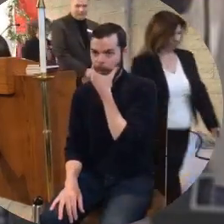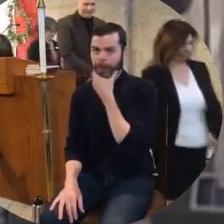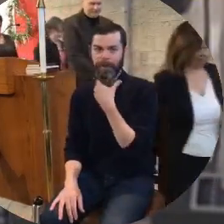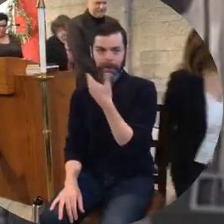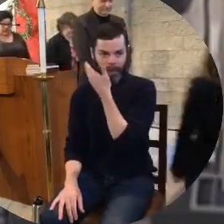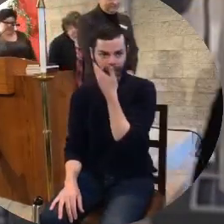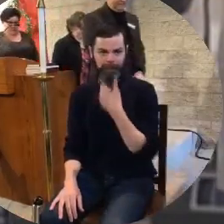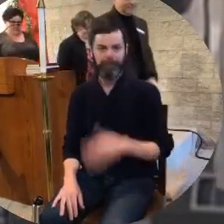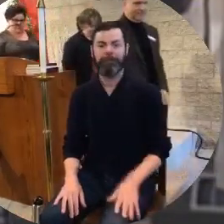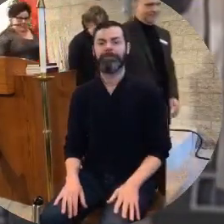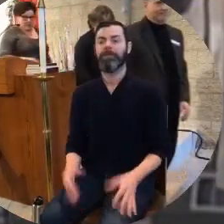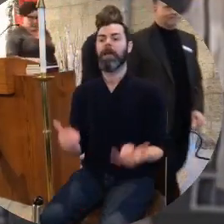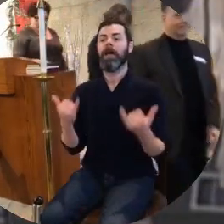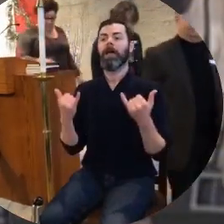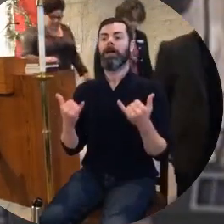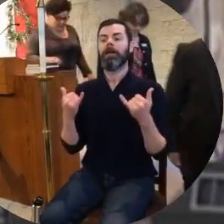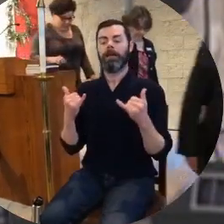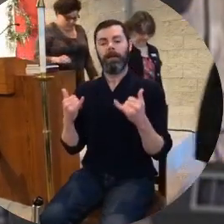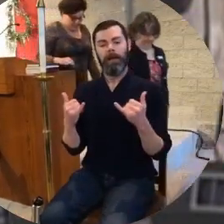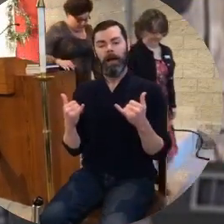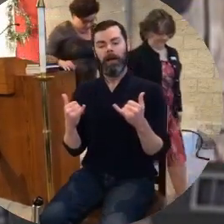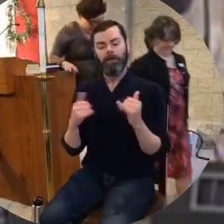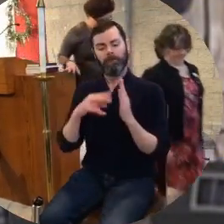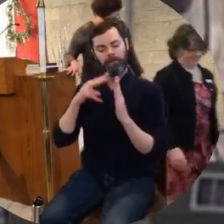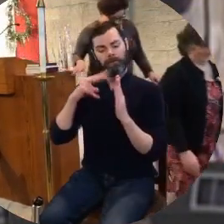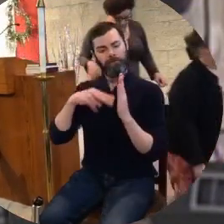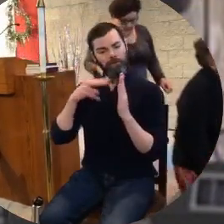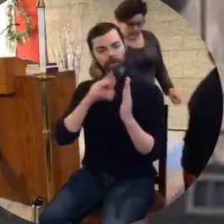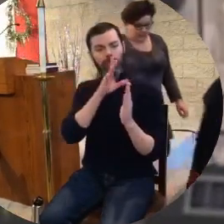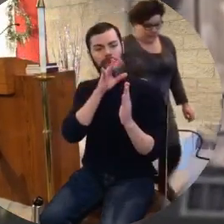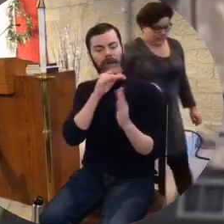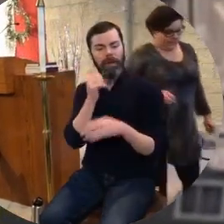Now let's prepare for the reading of our daily word.